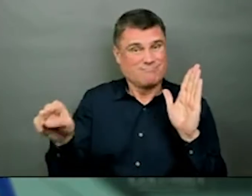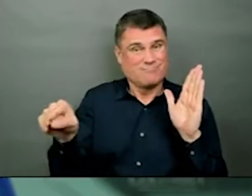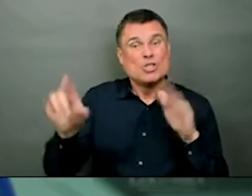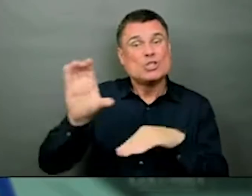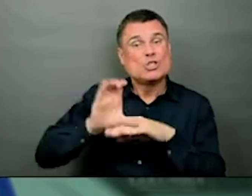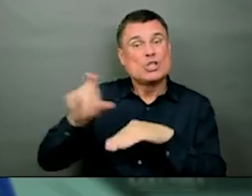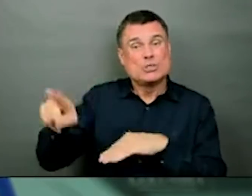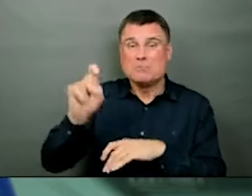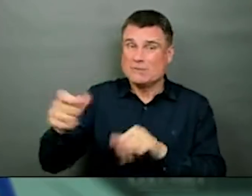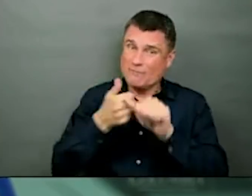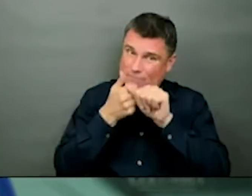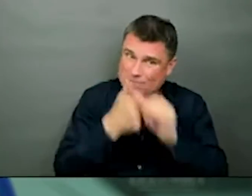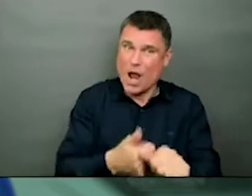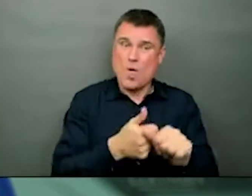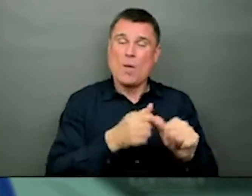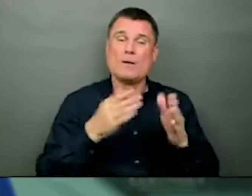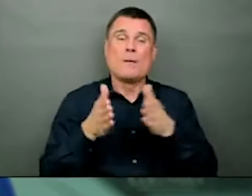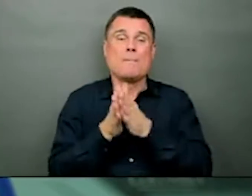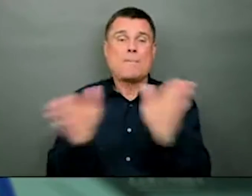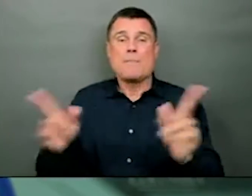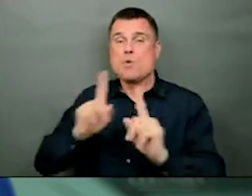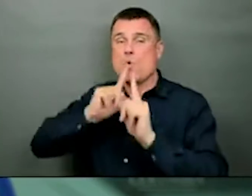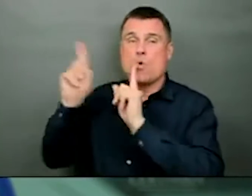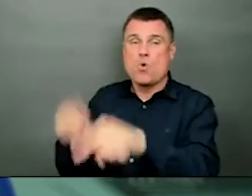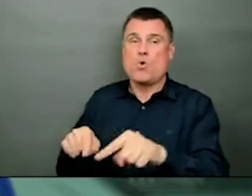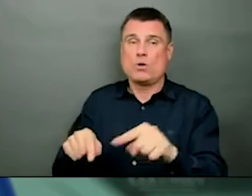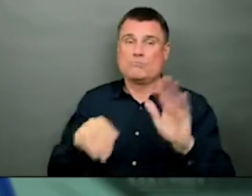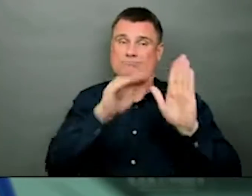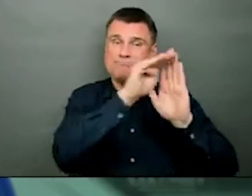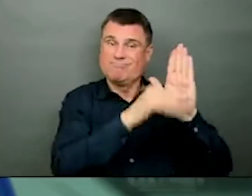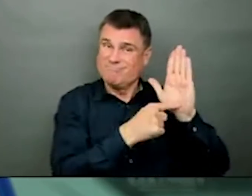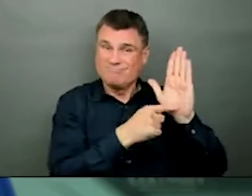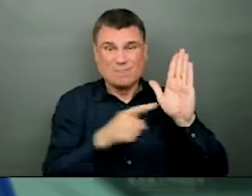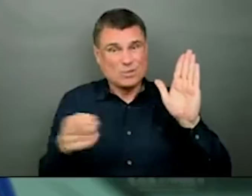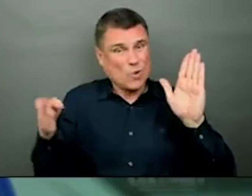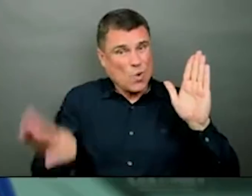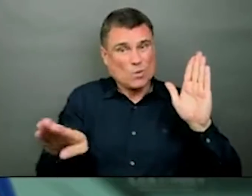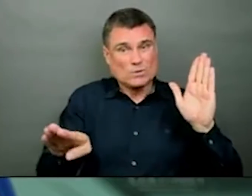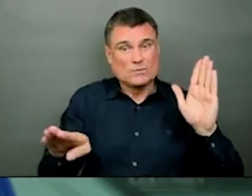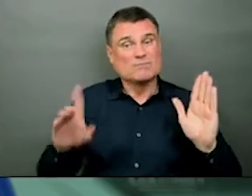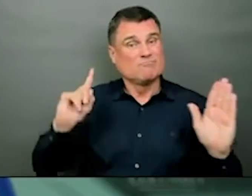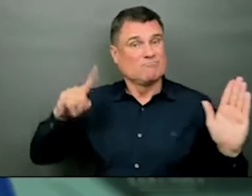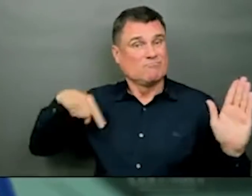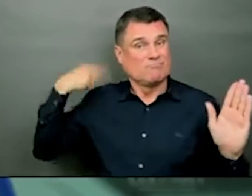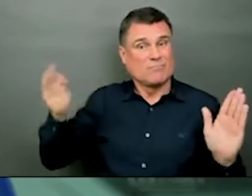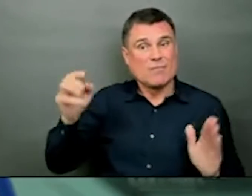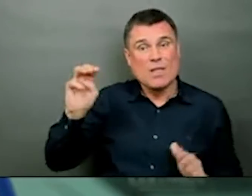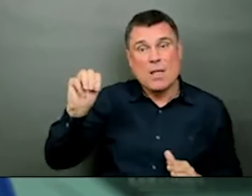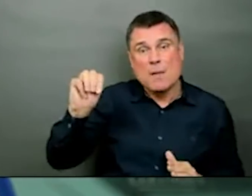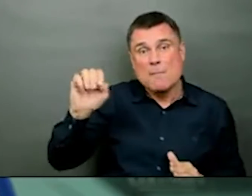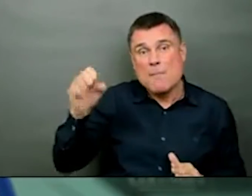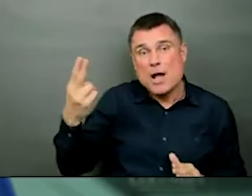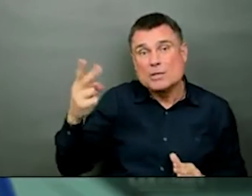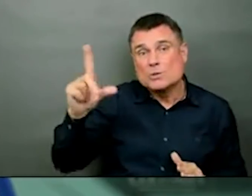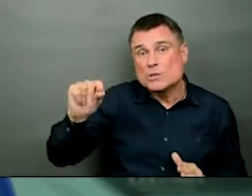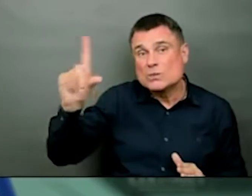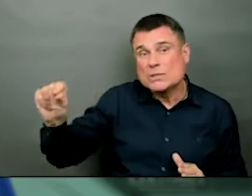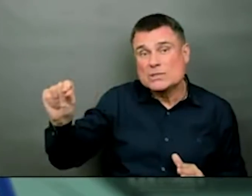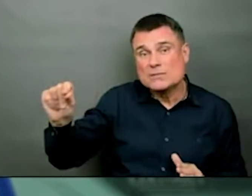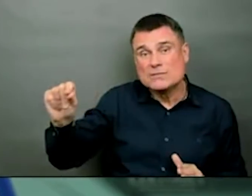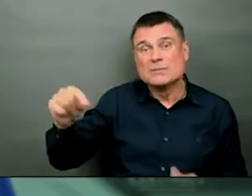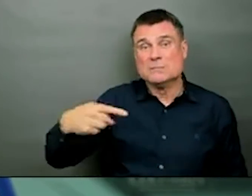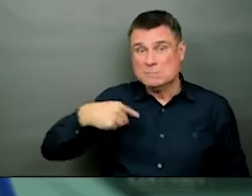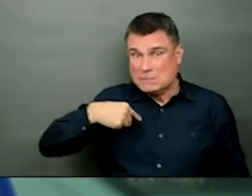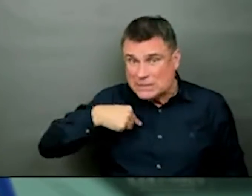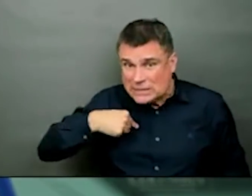from March of 2020, I and the Premier and Dr. Henry have been meeting with faith